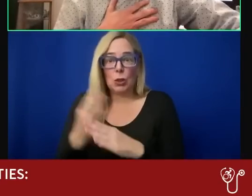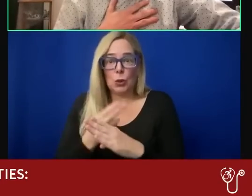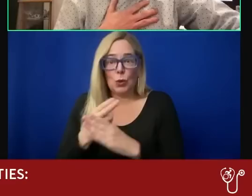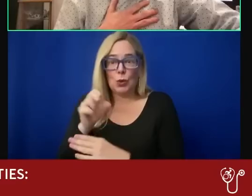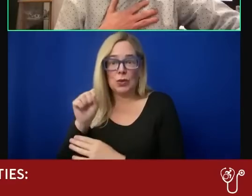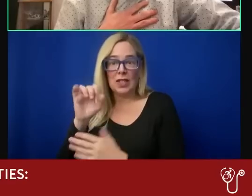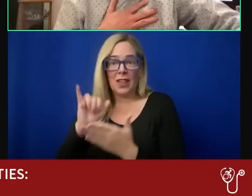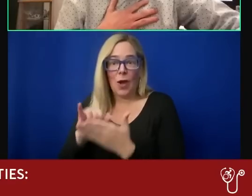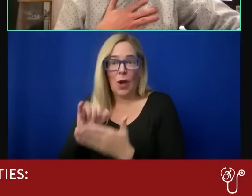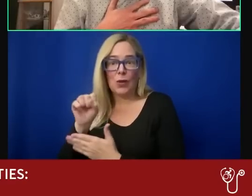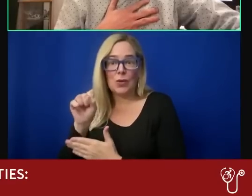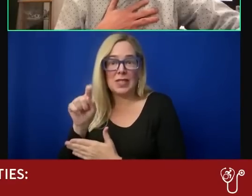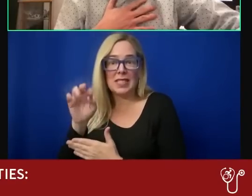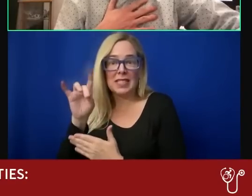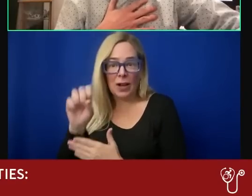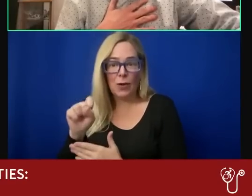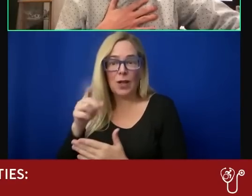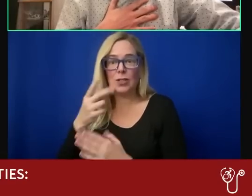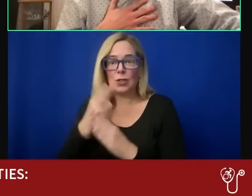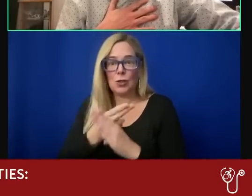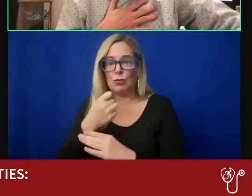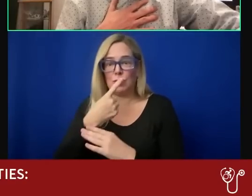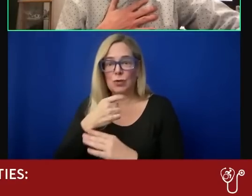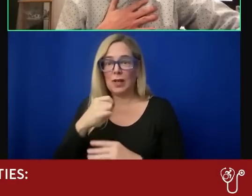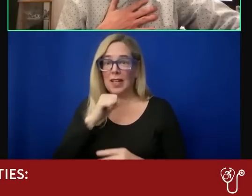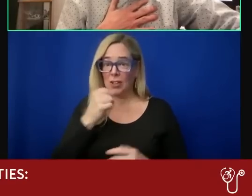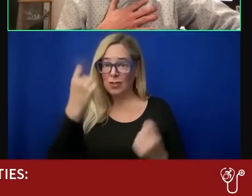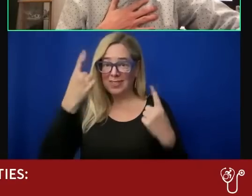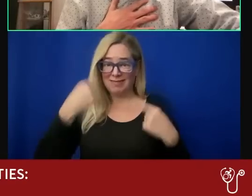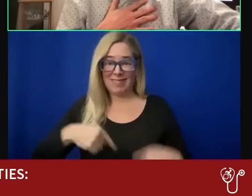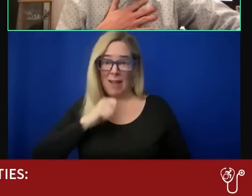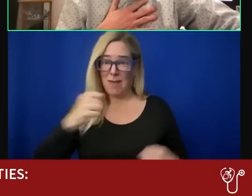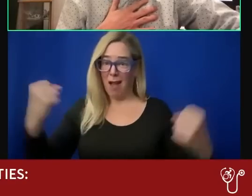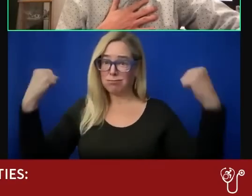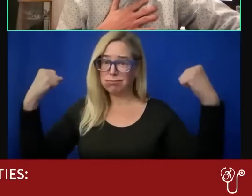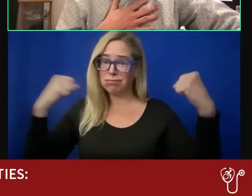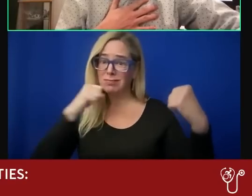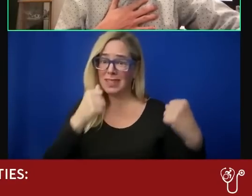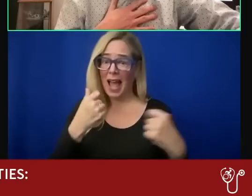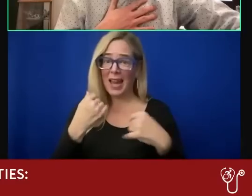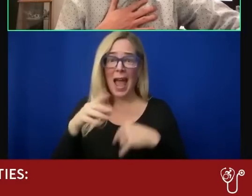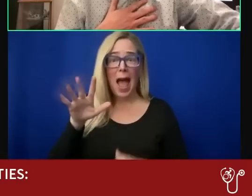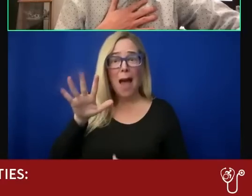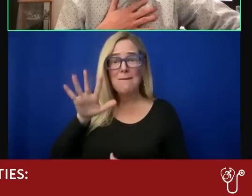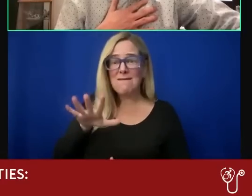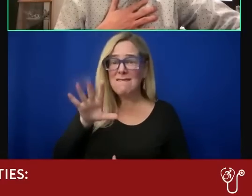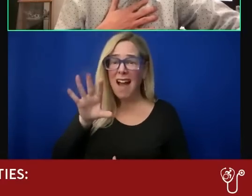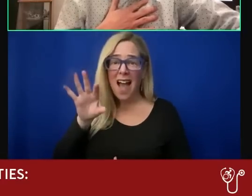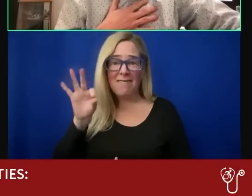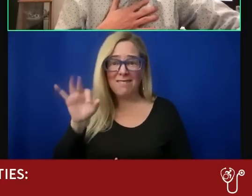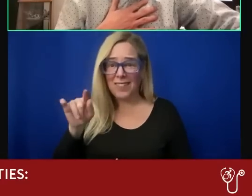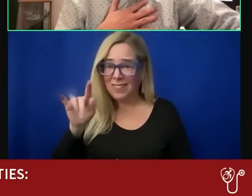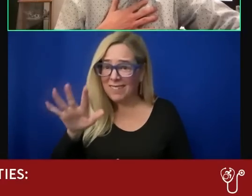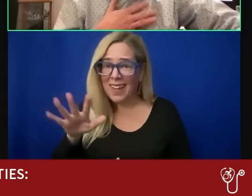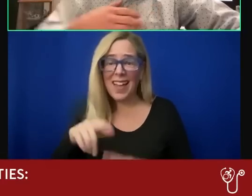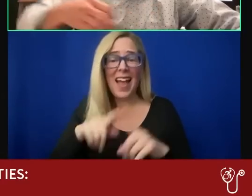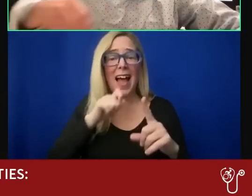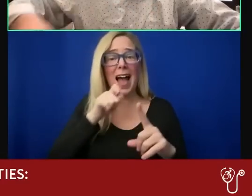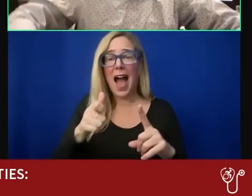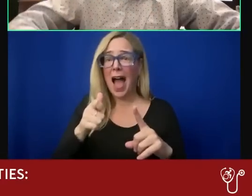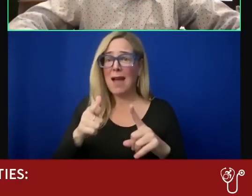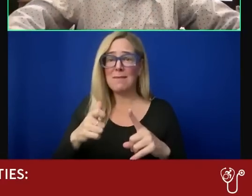me, I am 5 foot tall. I am about 120 pounds. I am slender. I am not at all a